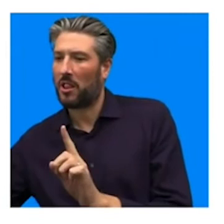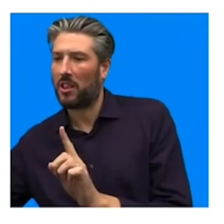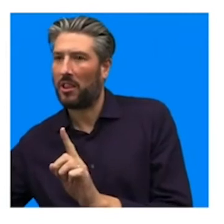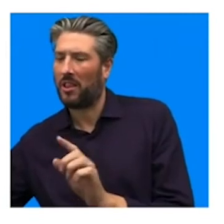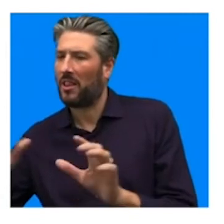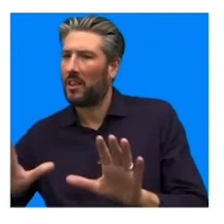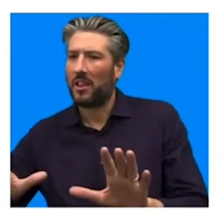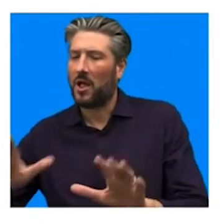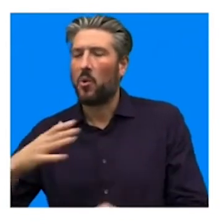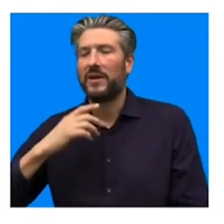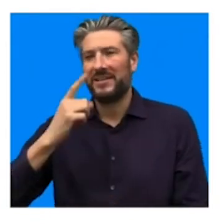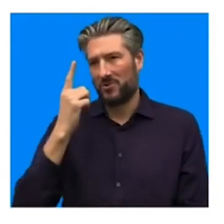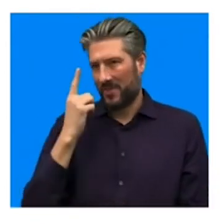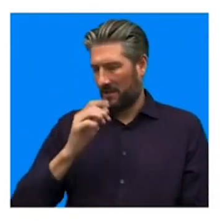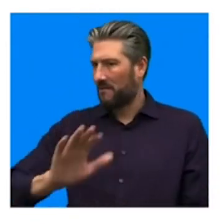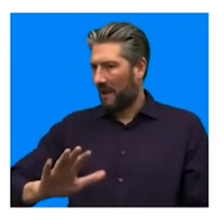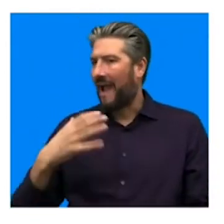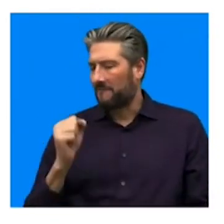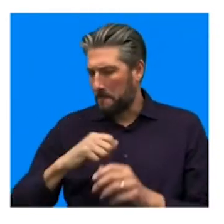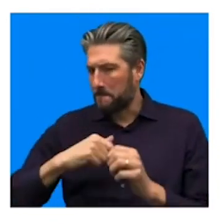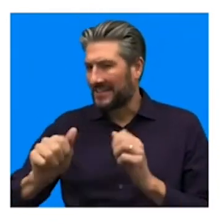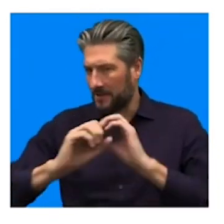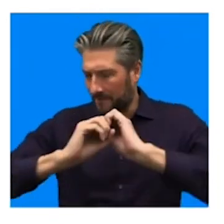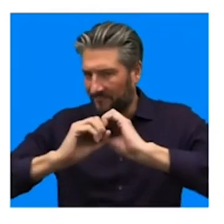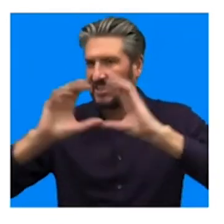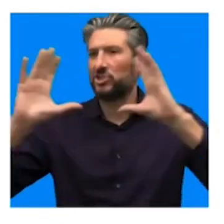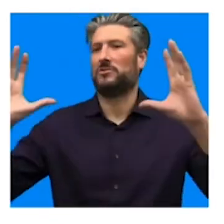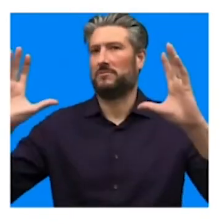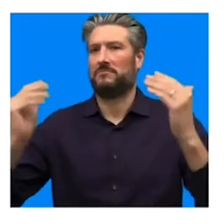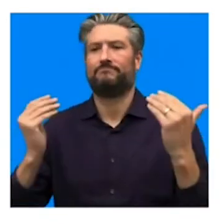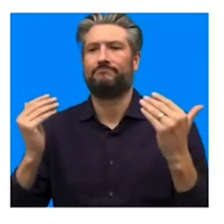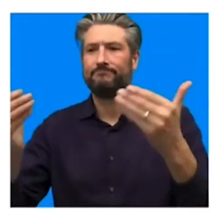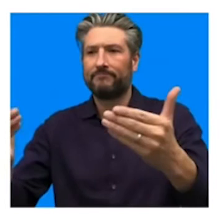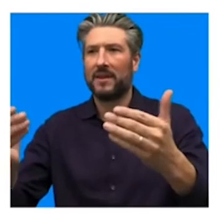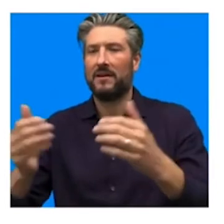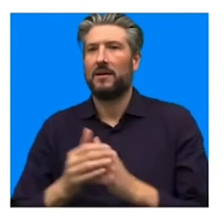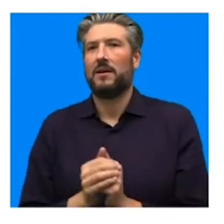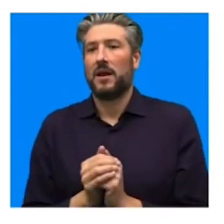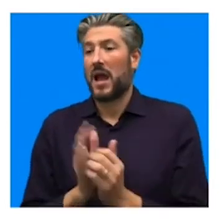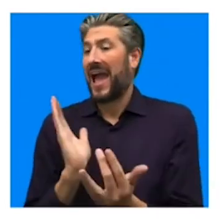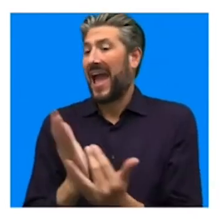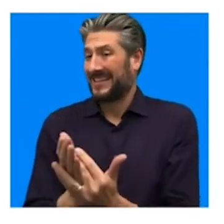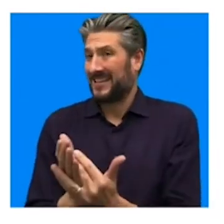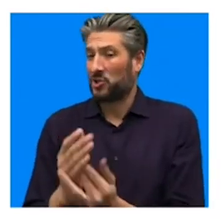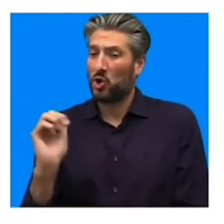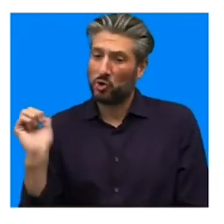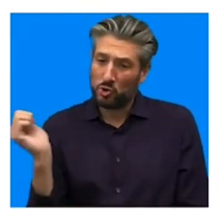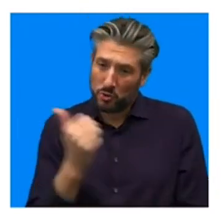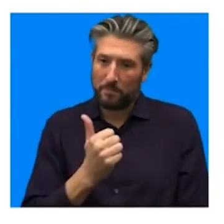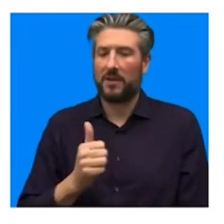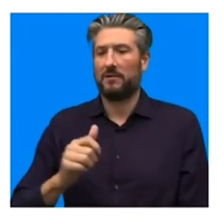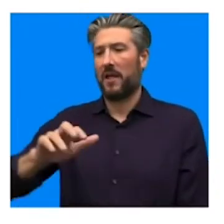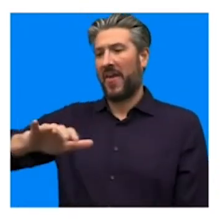in the vision that is far beyond that, where it is simply there. It simply exists.